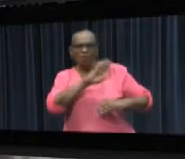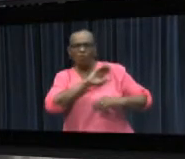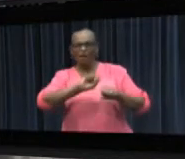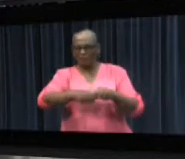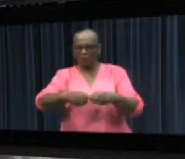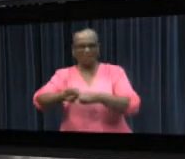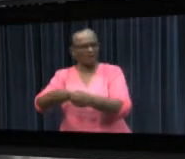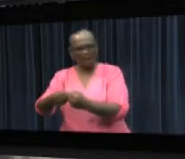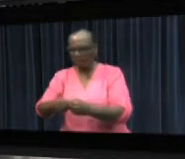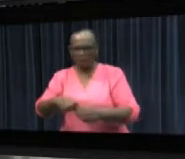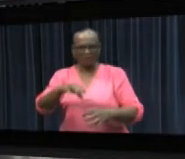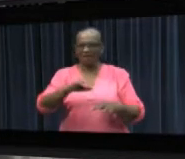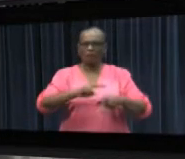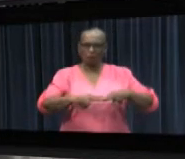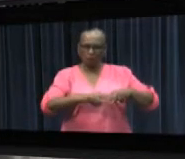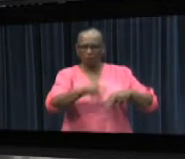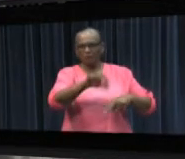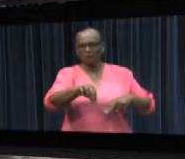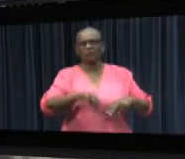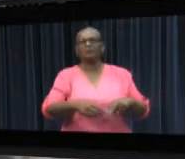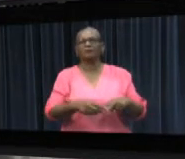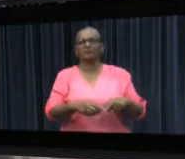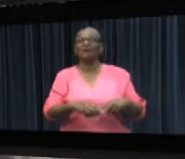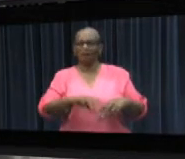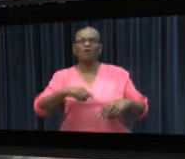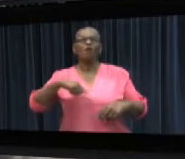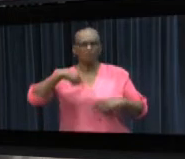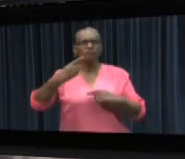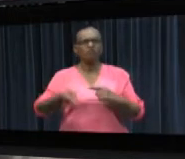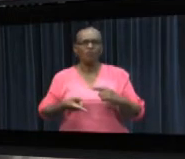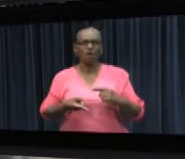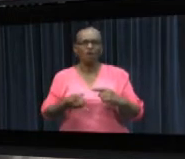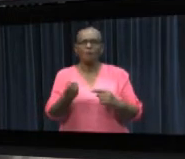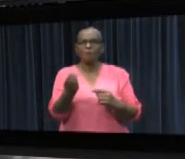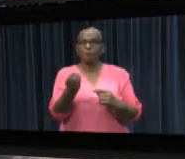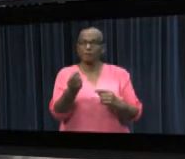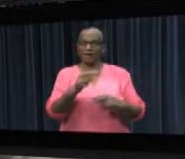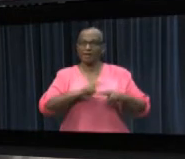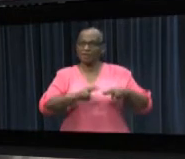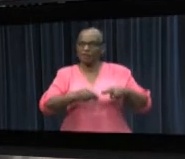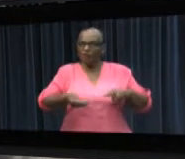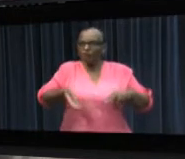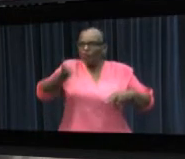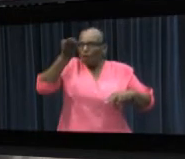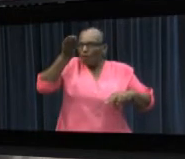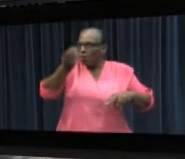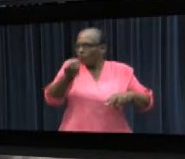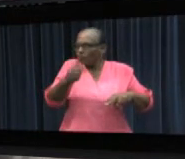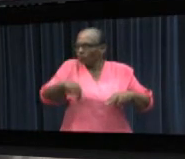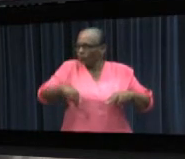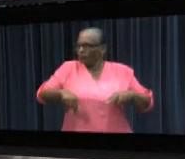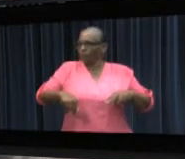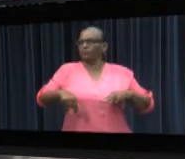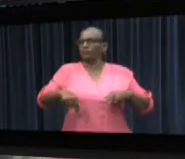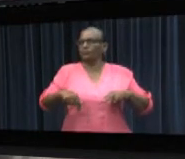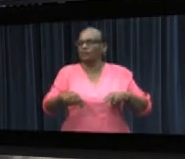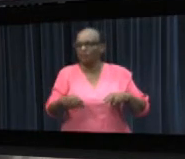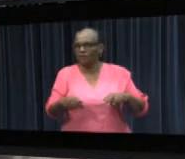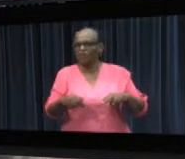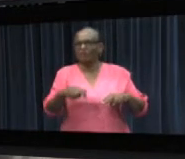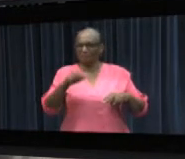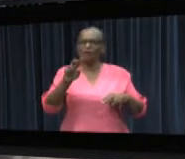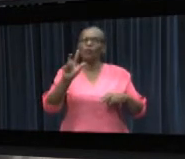In addition, their crops suffered a lot of damage. And as a result, vegetables and other crops will become more